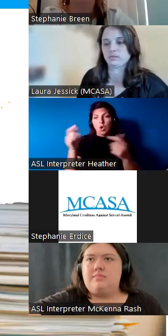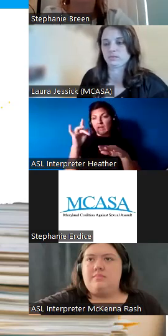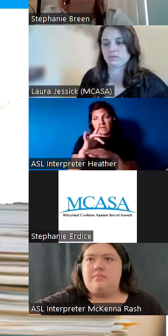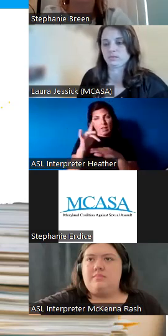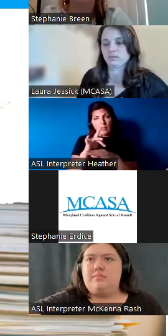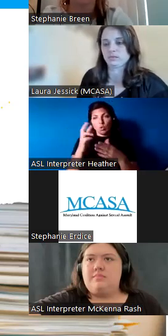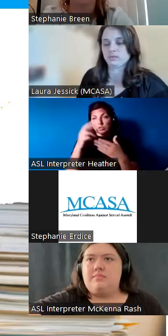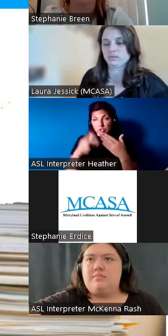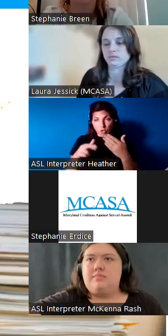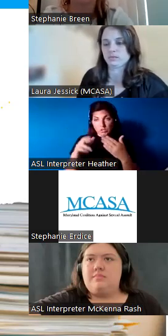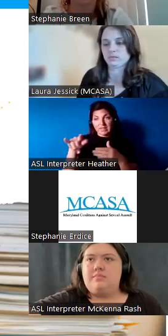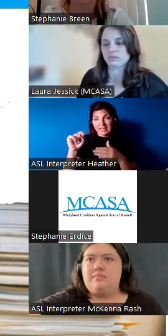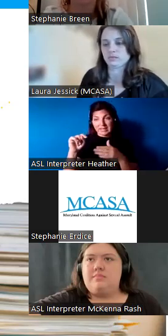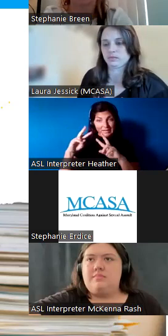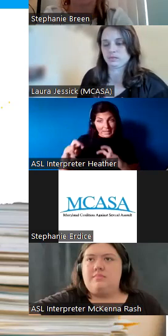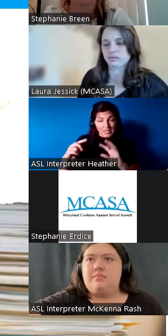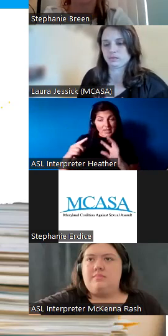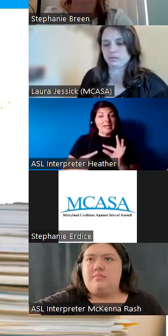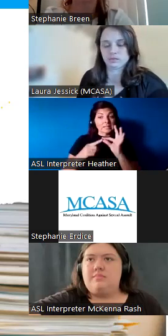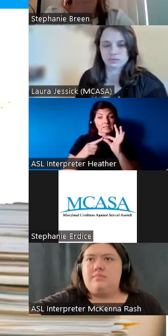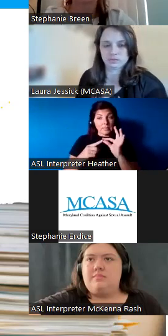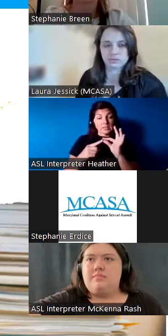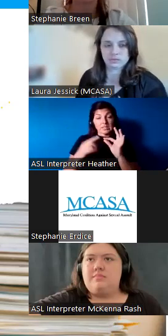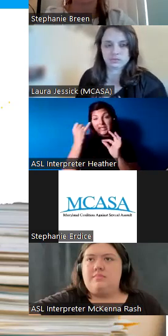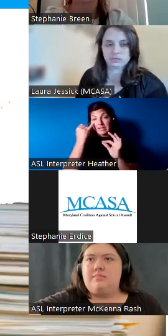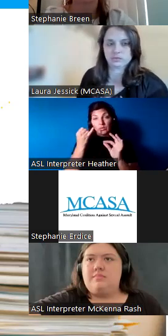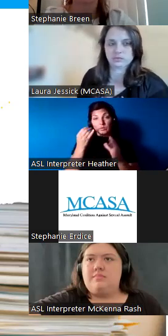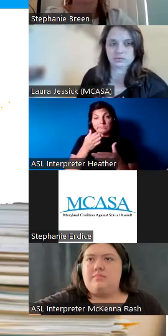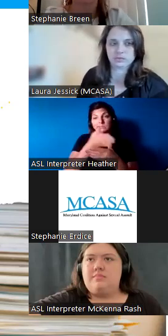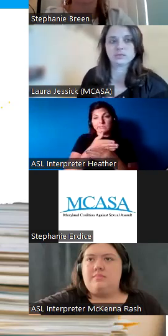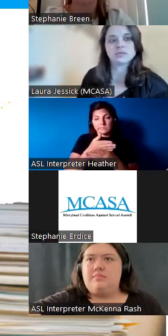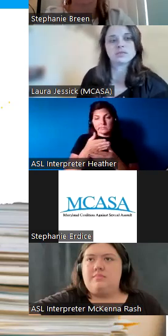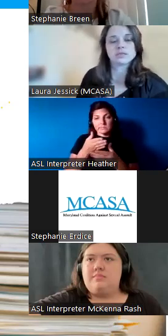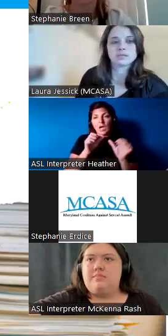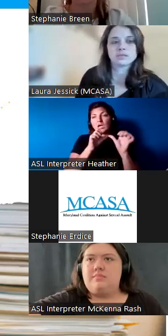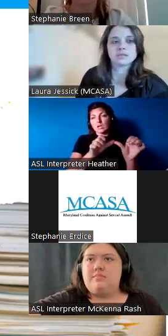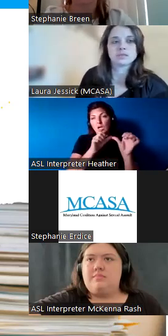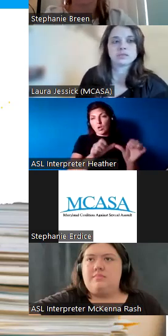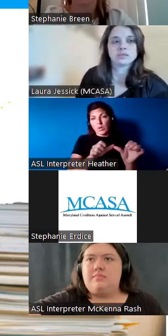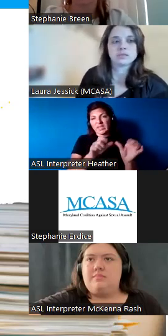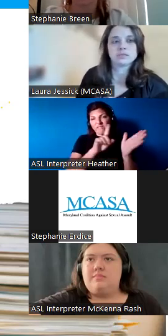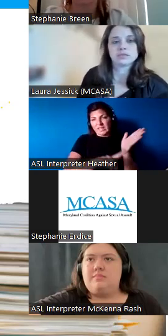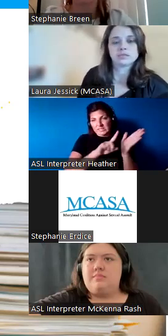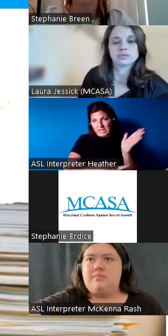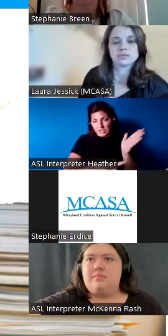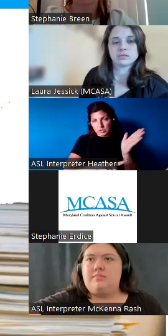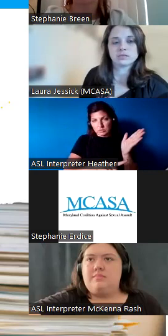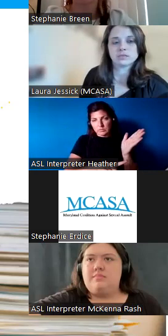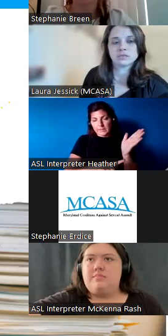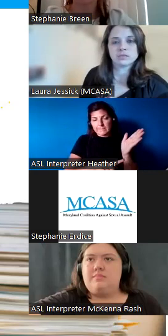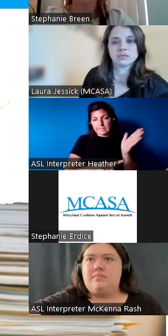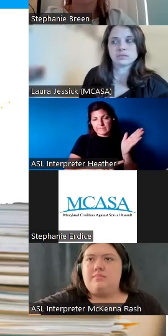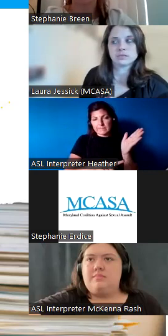kit analysis, except results that would impede or compromise an ongoing investigation. And